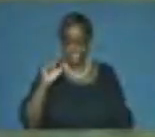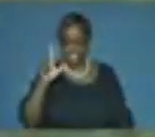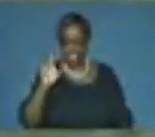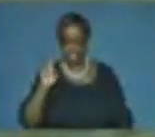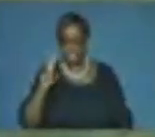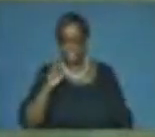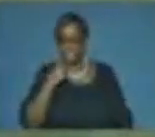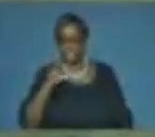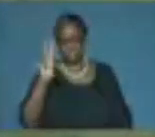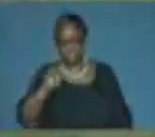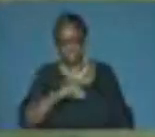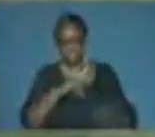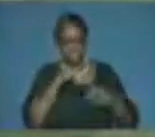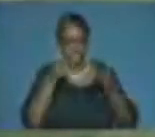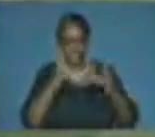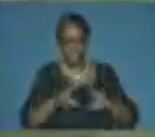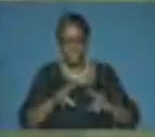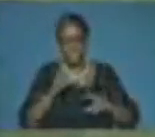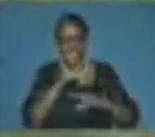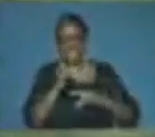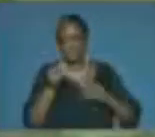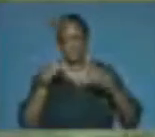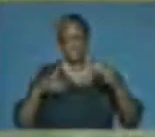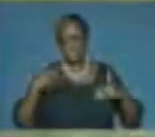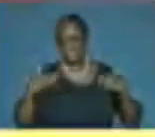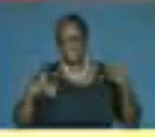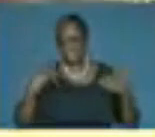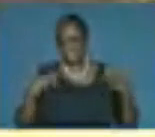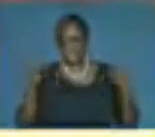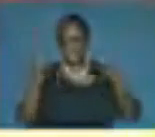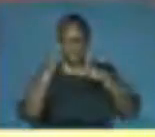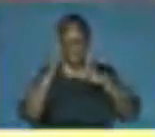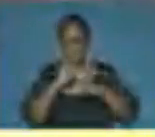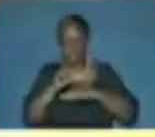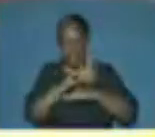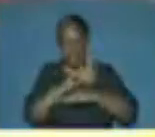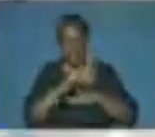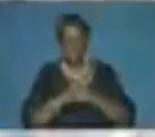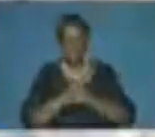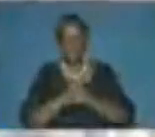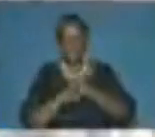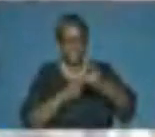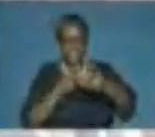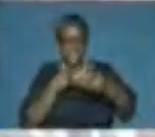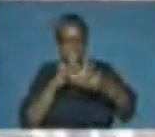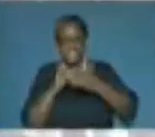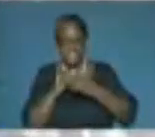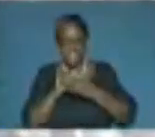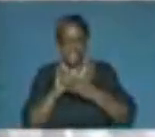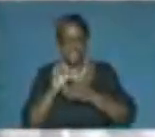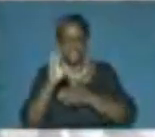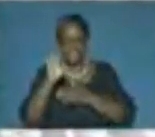MP Lisa Rahming says the event brings joy and hope to constituents. We're down at the Lou Adderley Park on Claridge